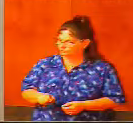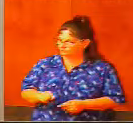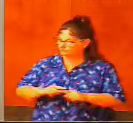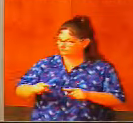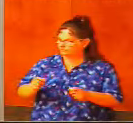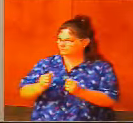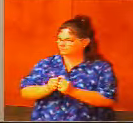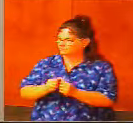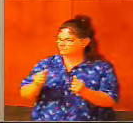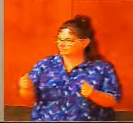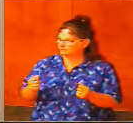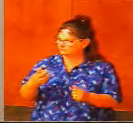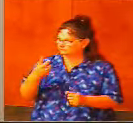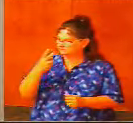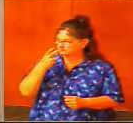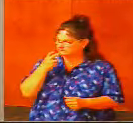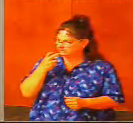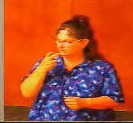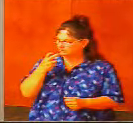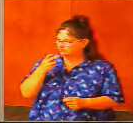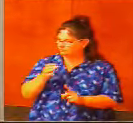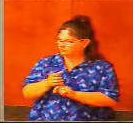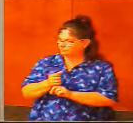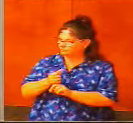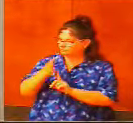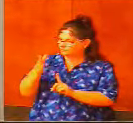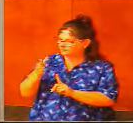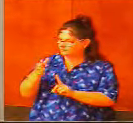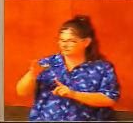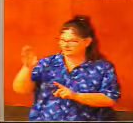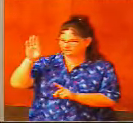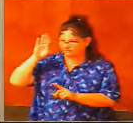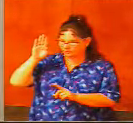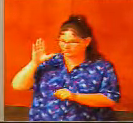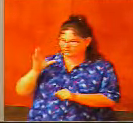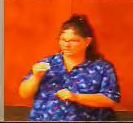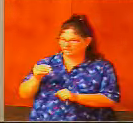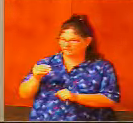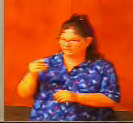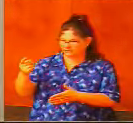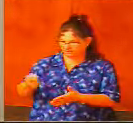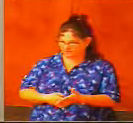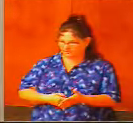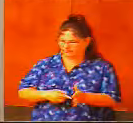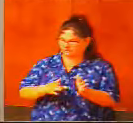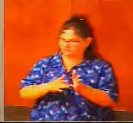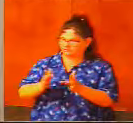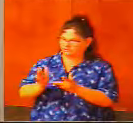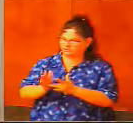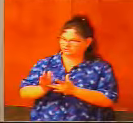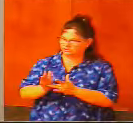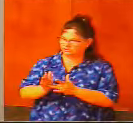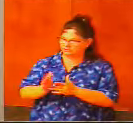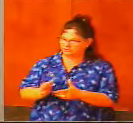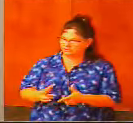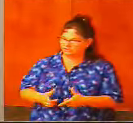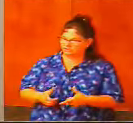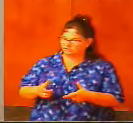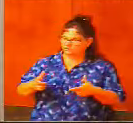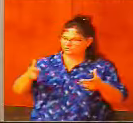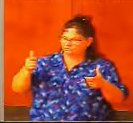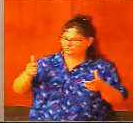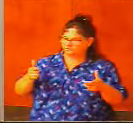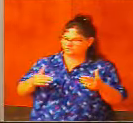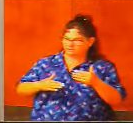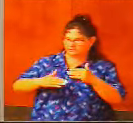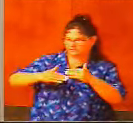But without doubt, the release of Barabbas and the condemnation of Jesus was the greatest